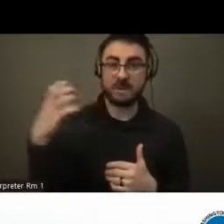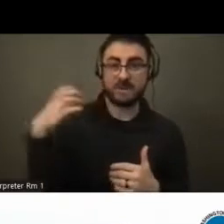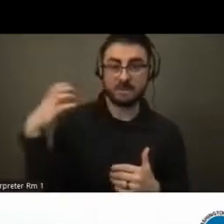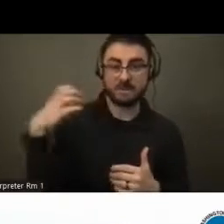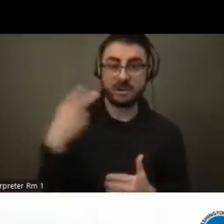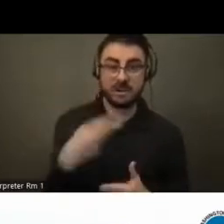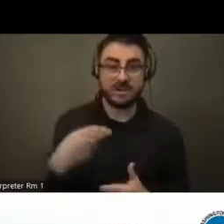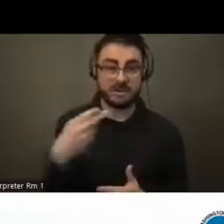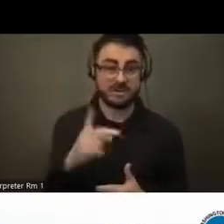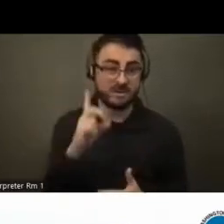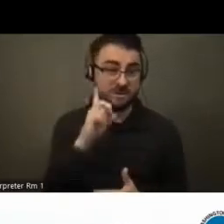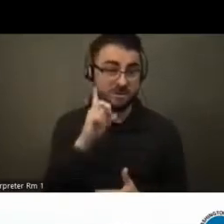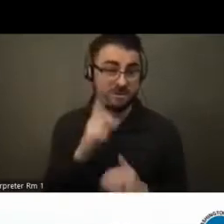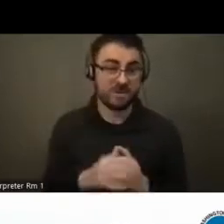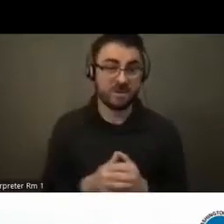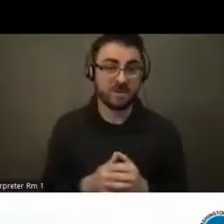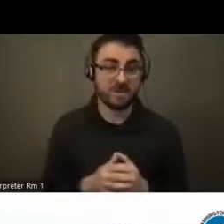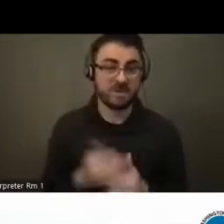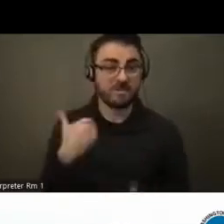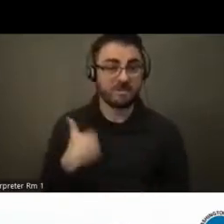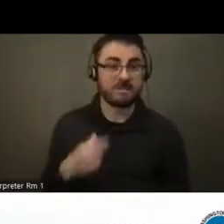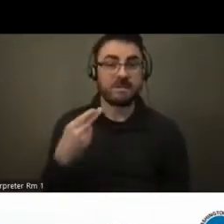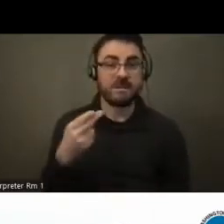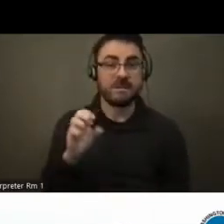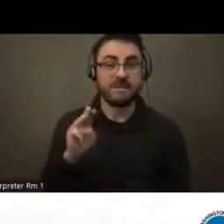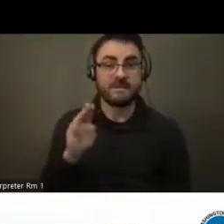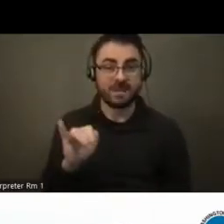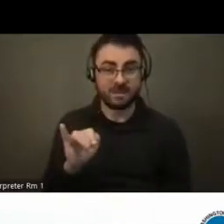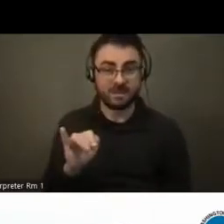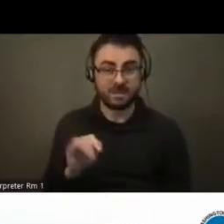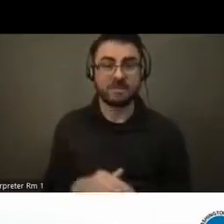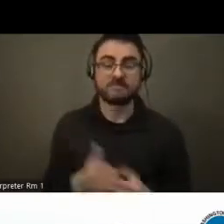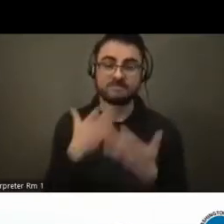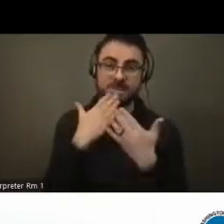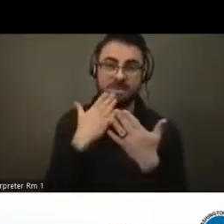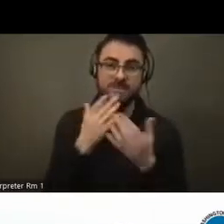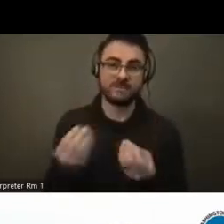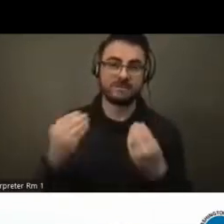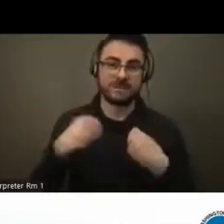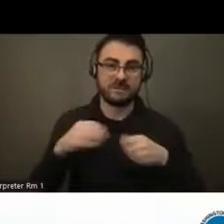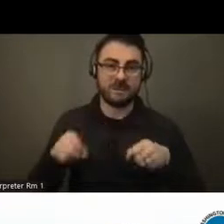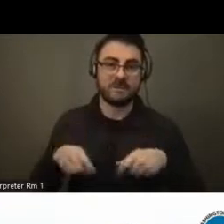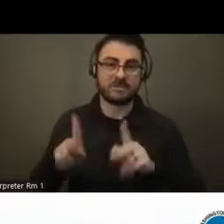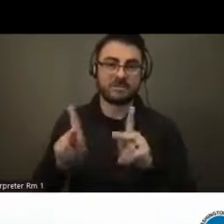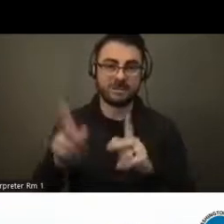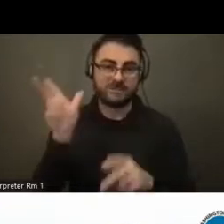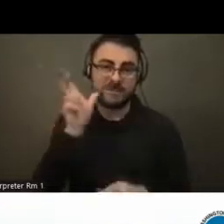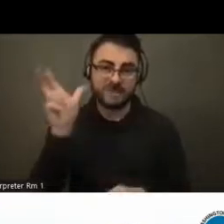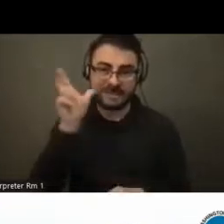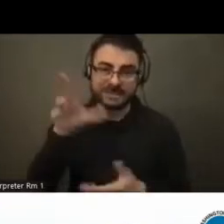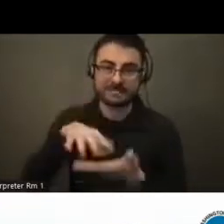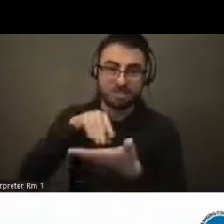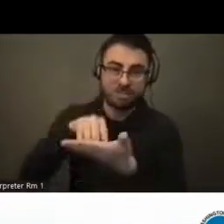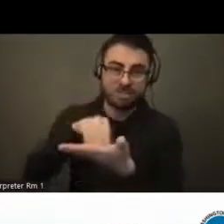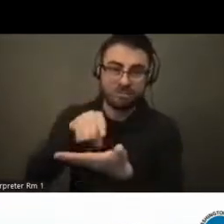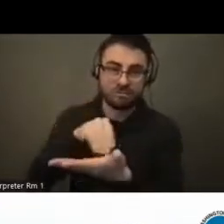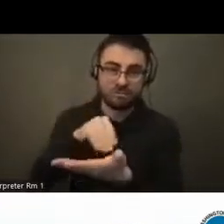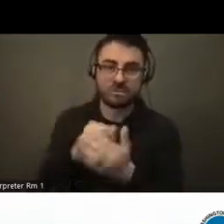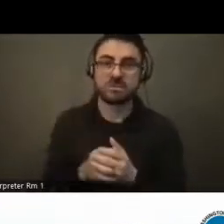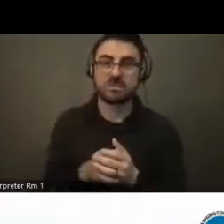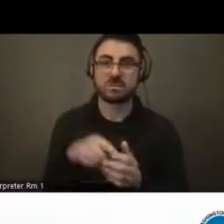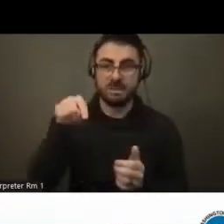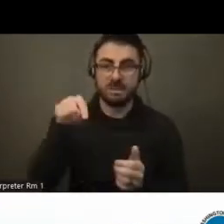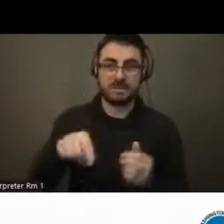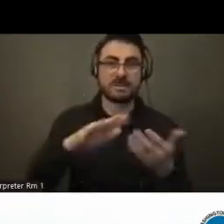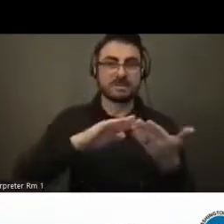this is Hemi Periani, and thank you so much for giving us opportunity to listen and learn. This is a community